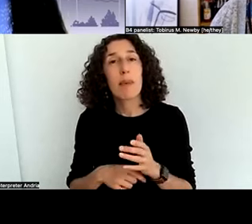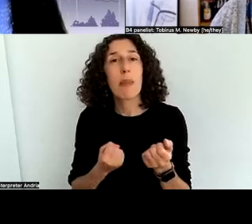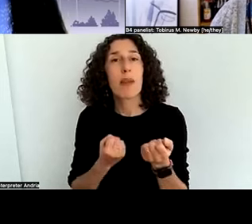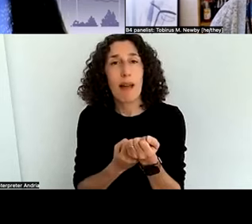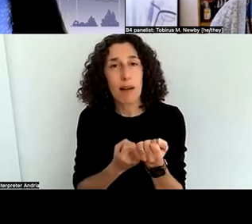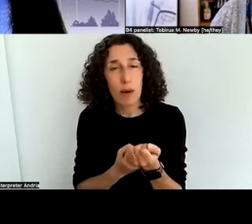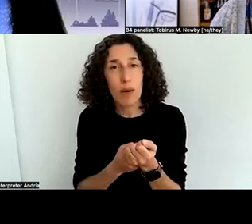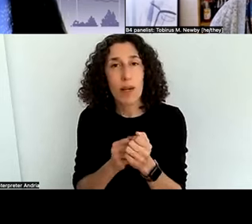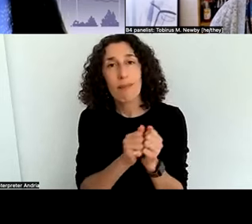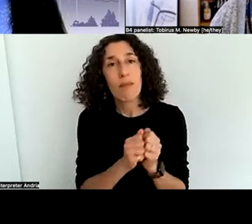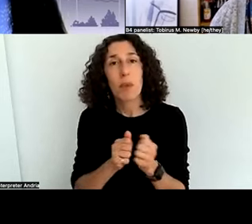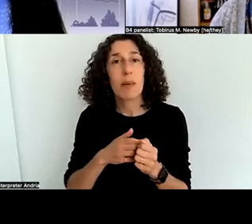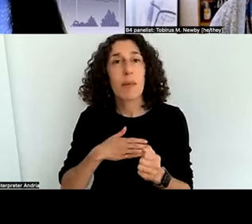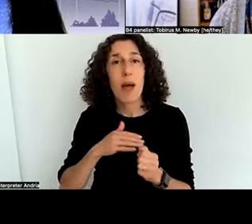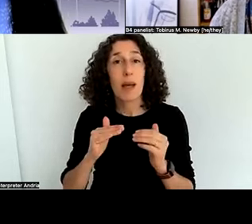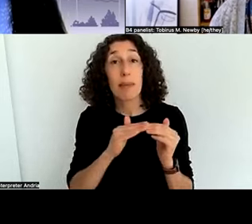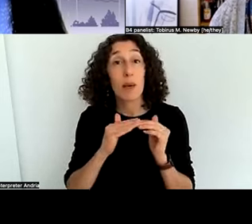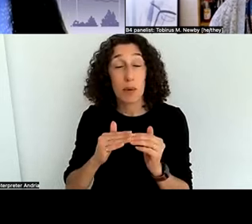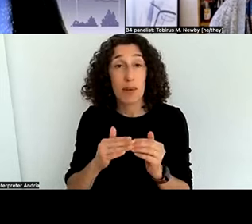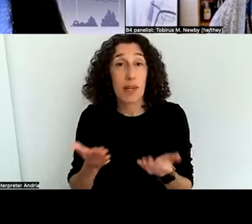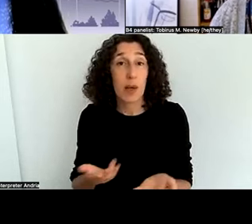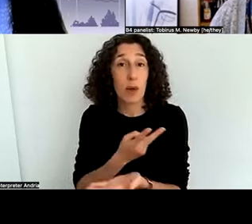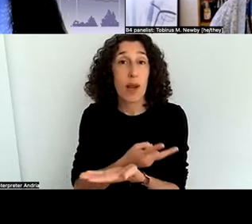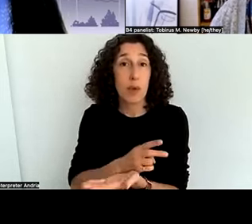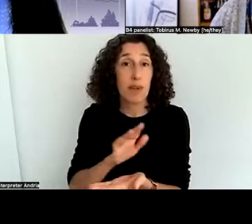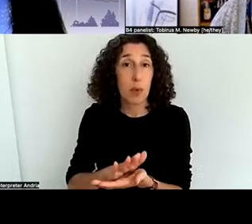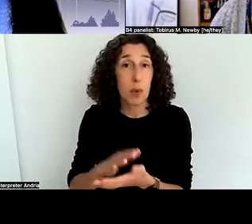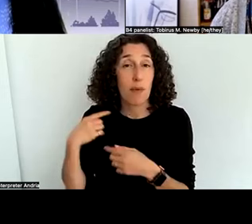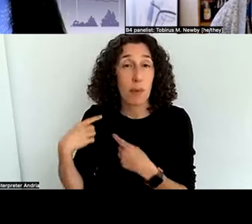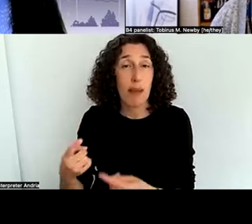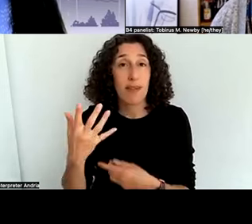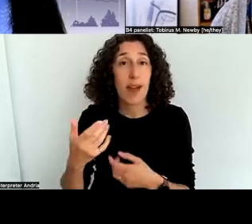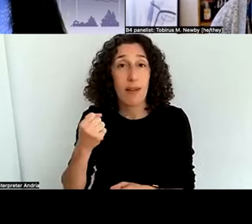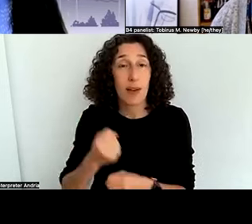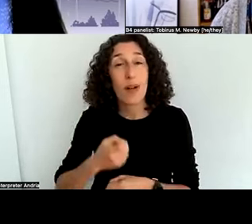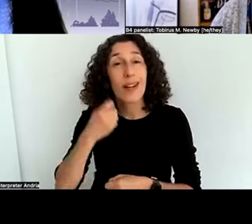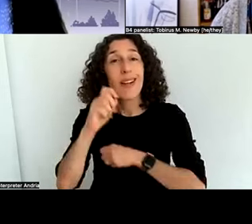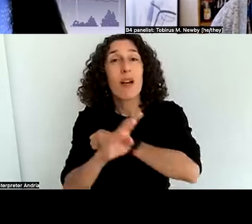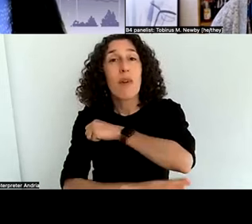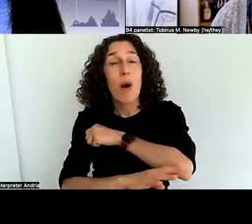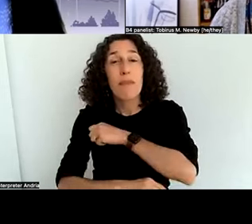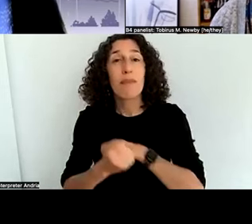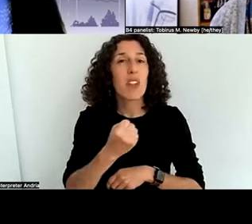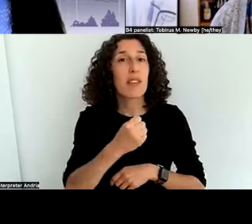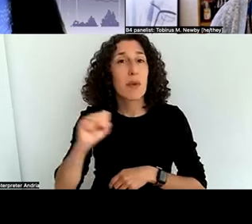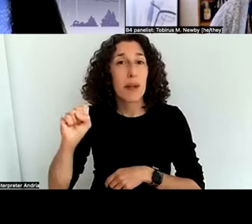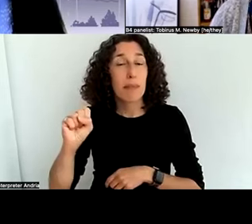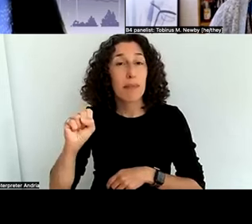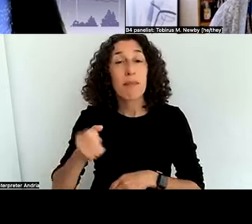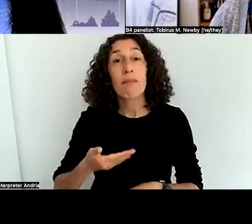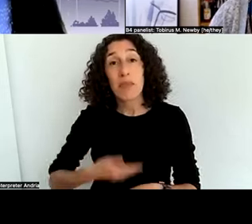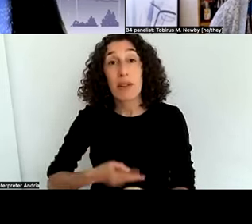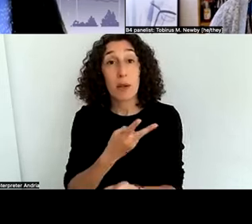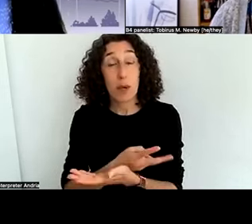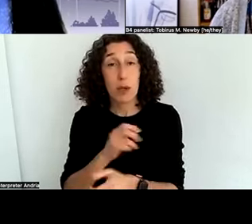that I've been here. The strike this past fall from the position of being a graduate worker was all sorts of